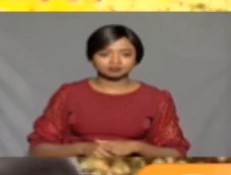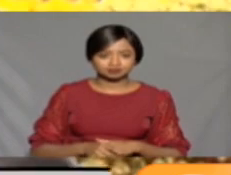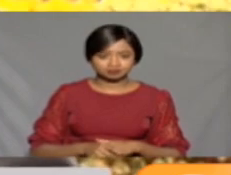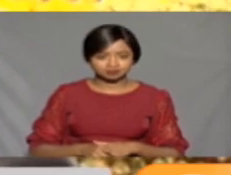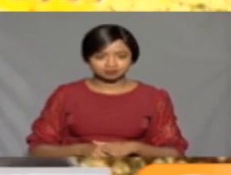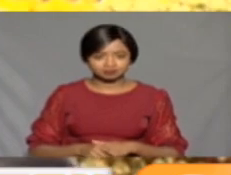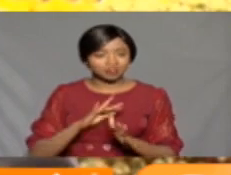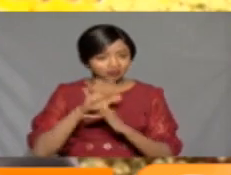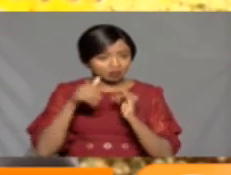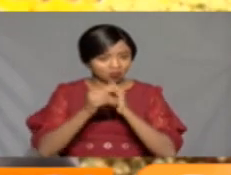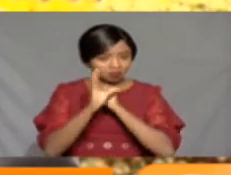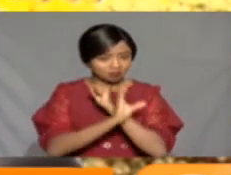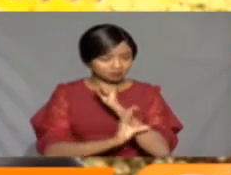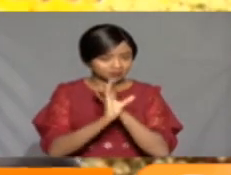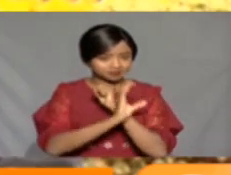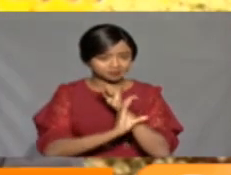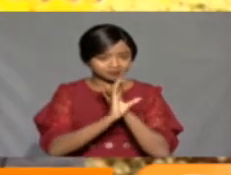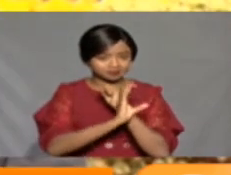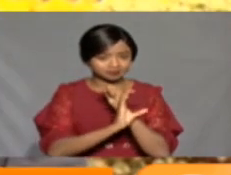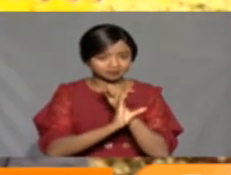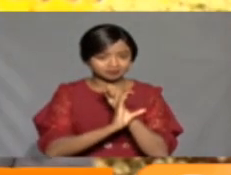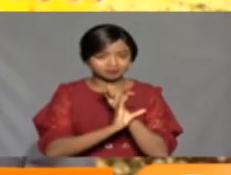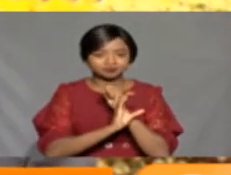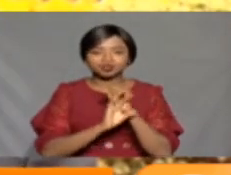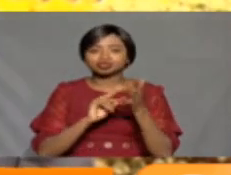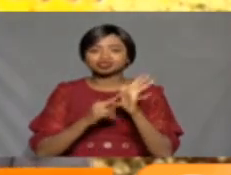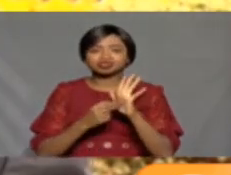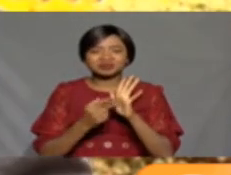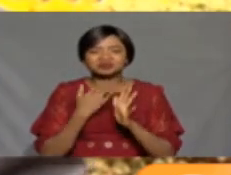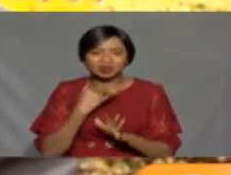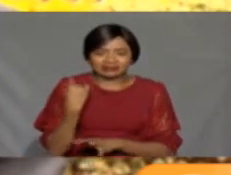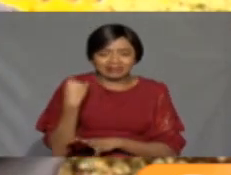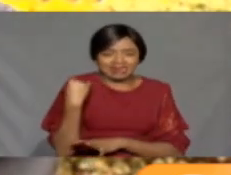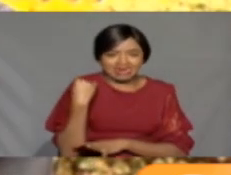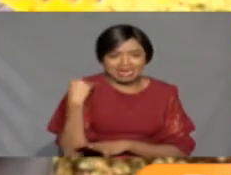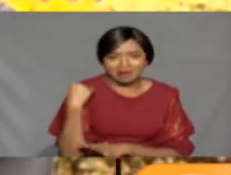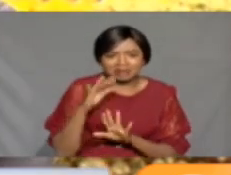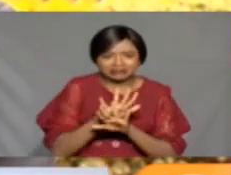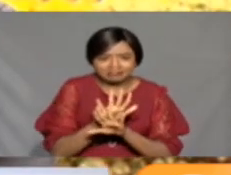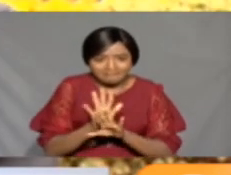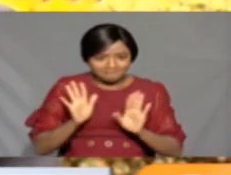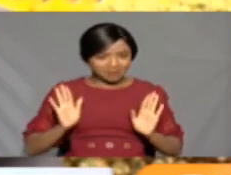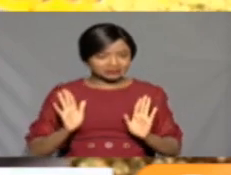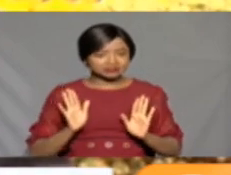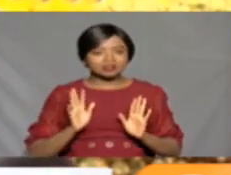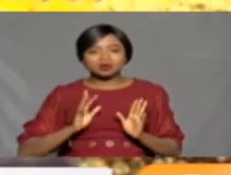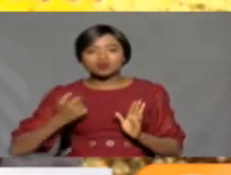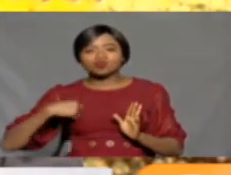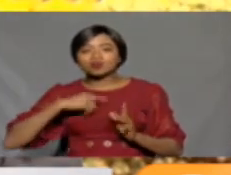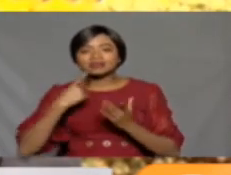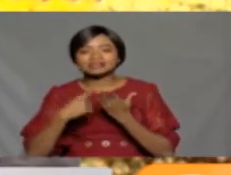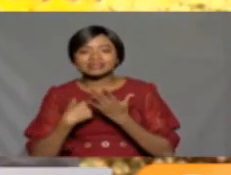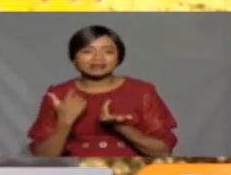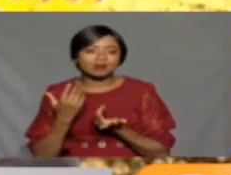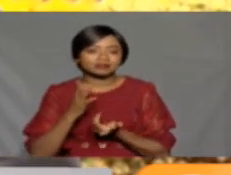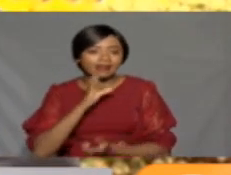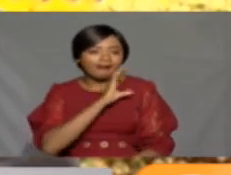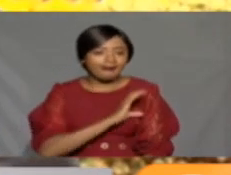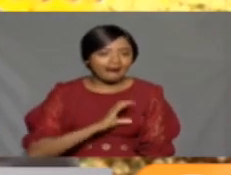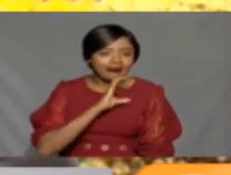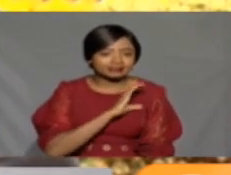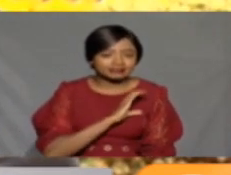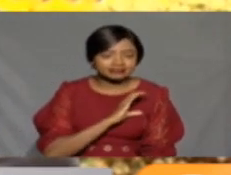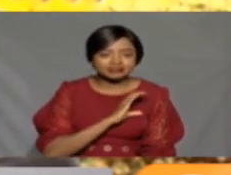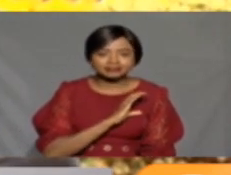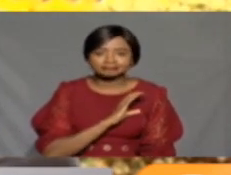in the whole country. And beyond just the numbers and the distribution of those numbers, we are talking of the characteristics which you will